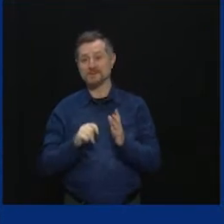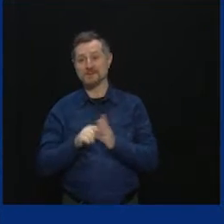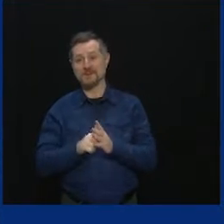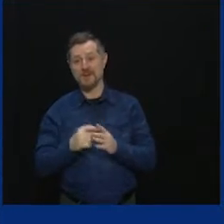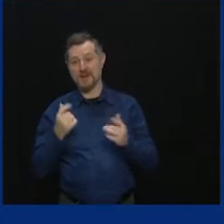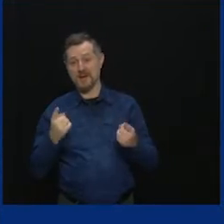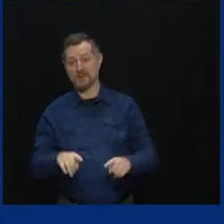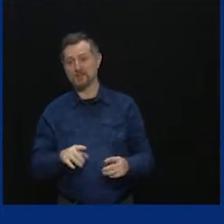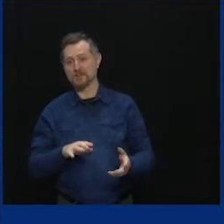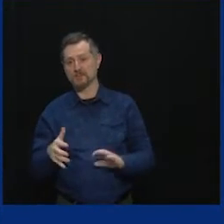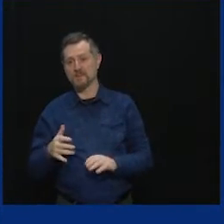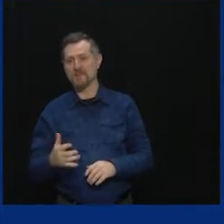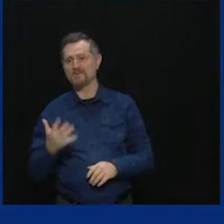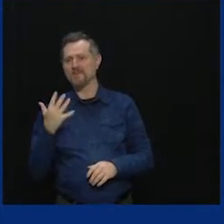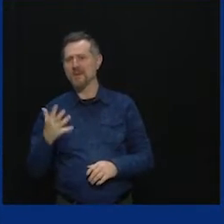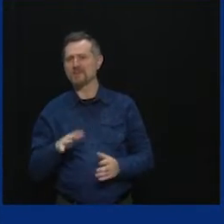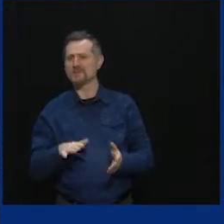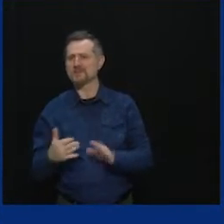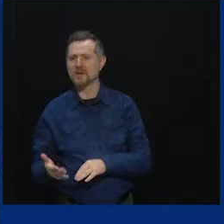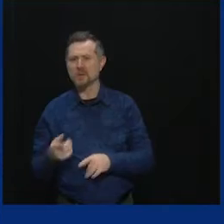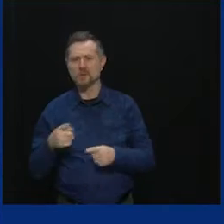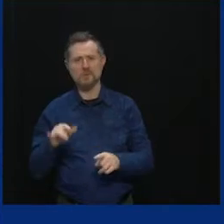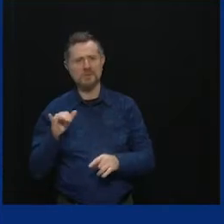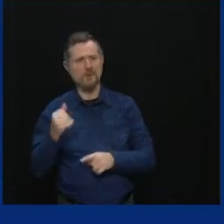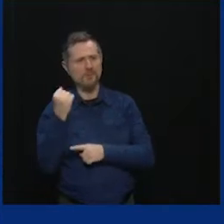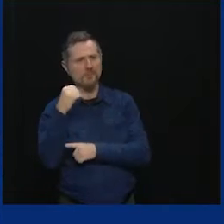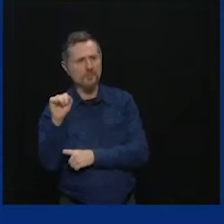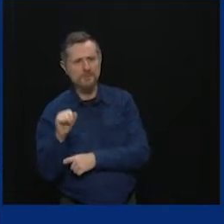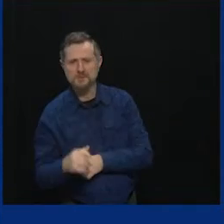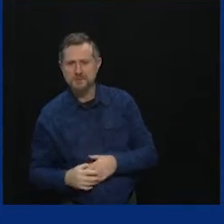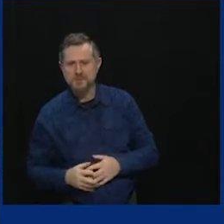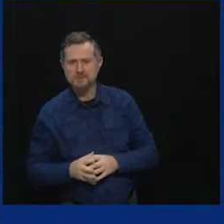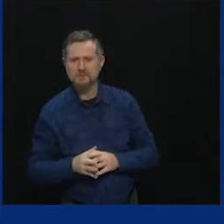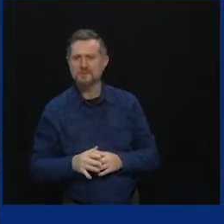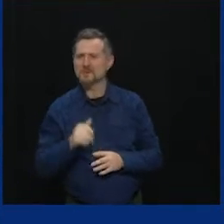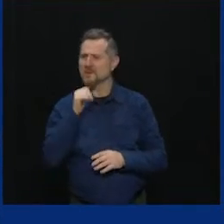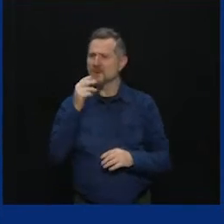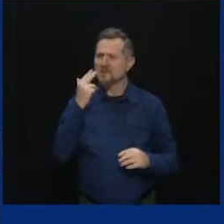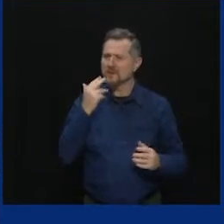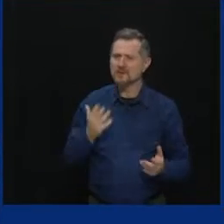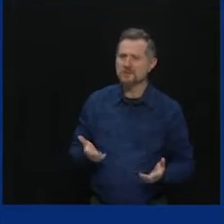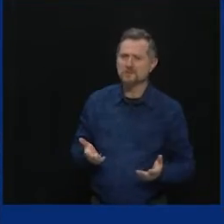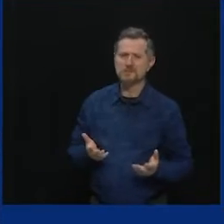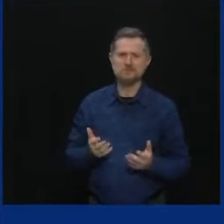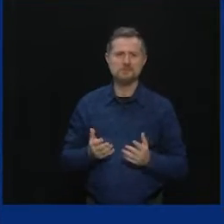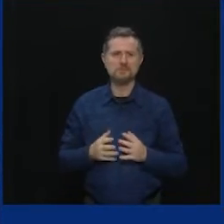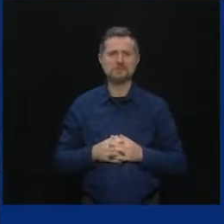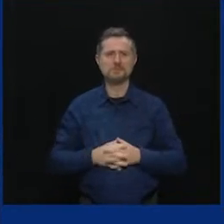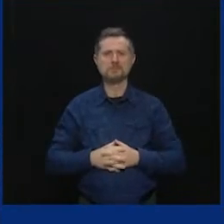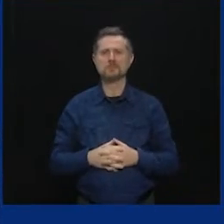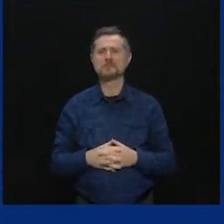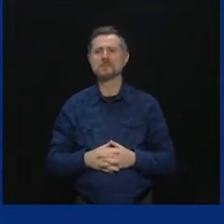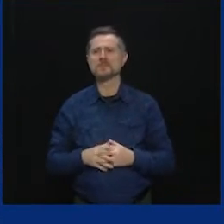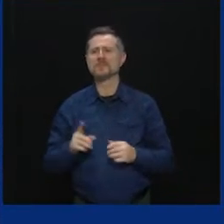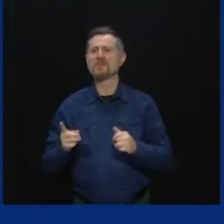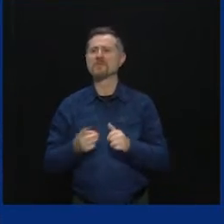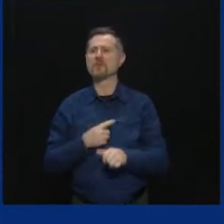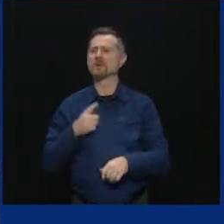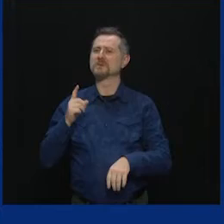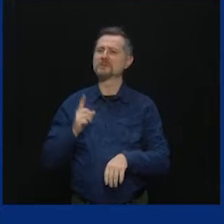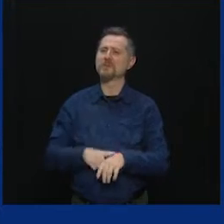people died during that insurrection. Just to put it in context, it was the first attack on the U.S.